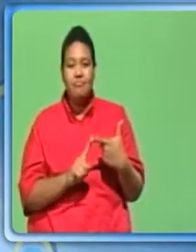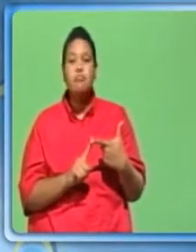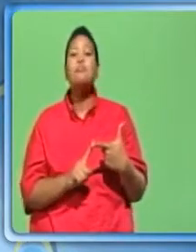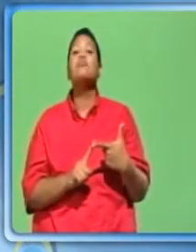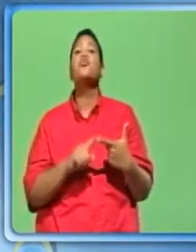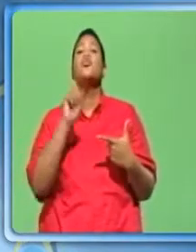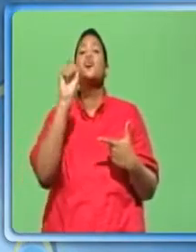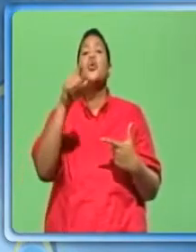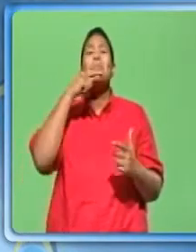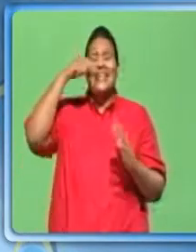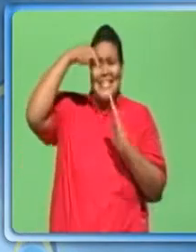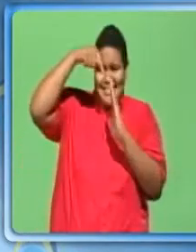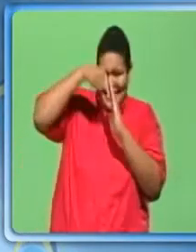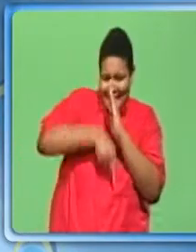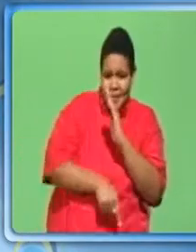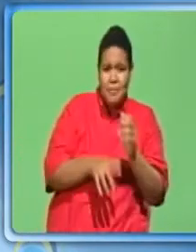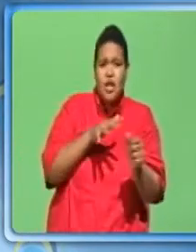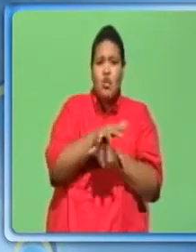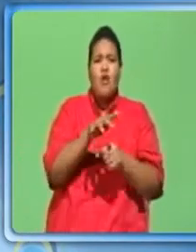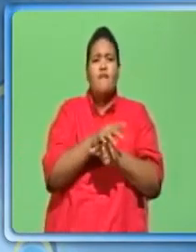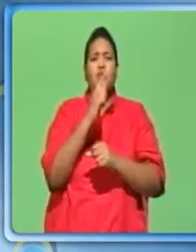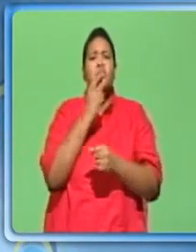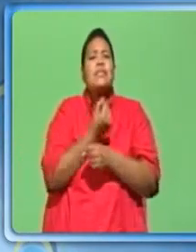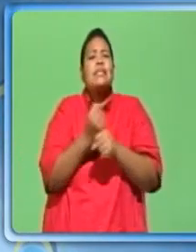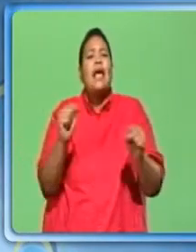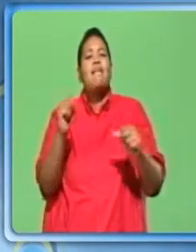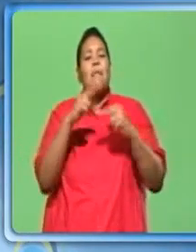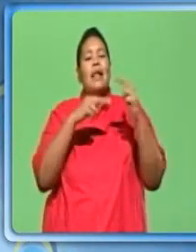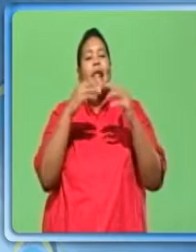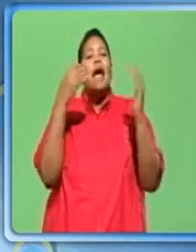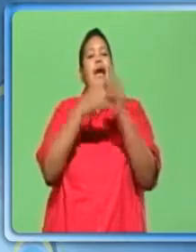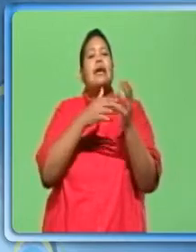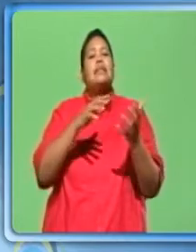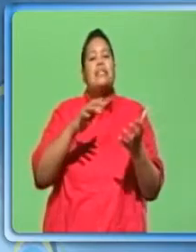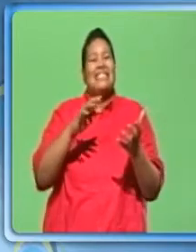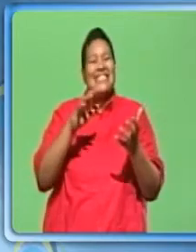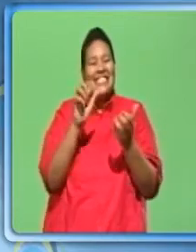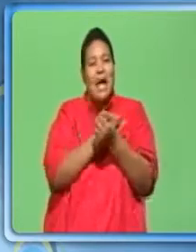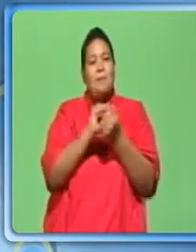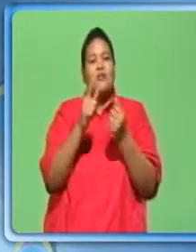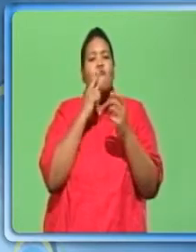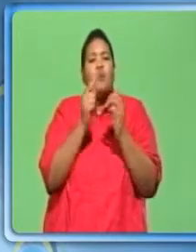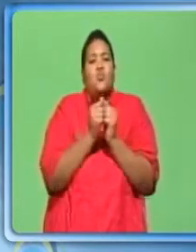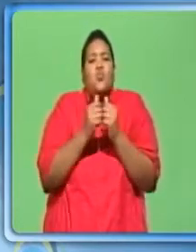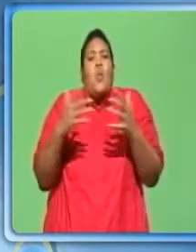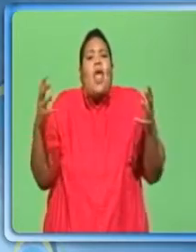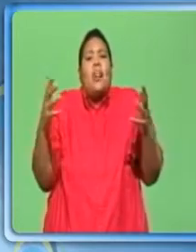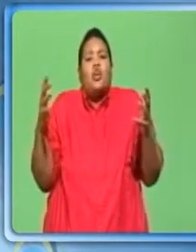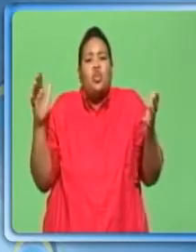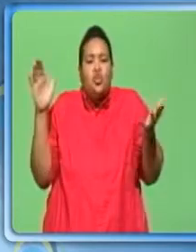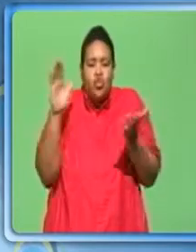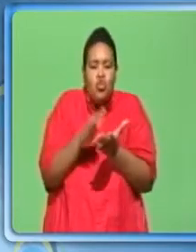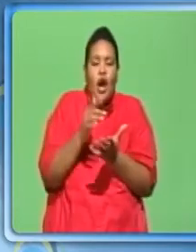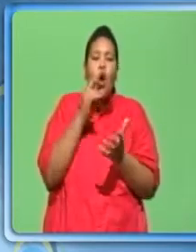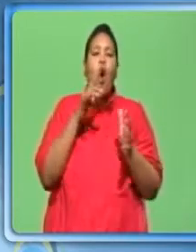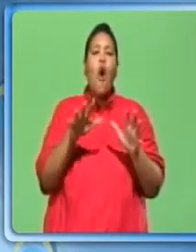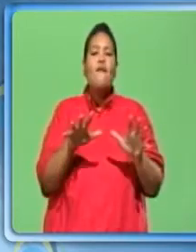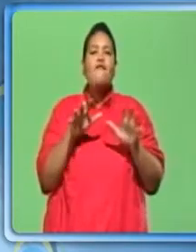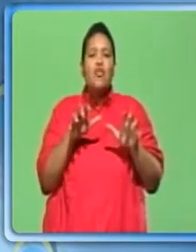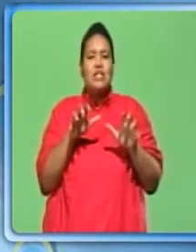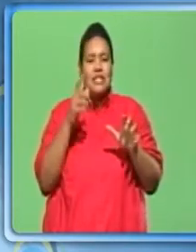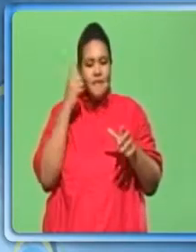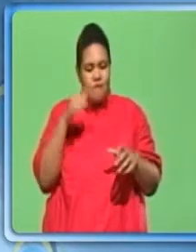should be deep enough to safeguard the building against damage by swelling, shrinkage, or freezing of